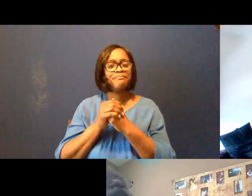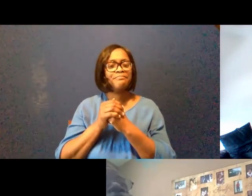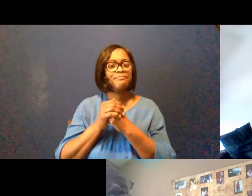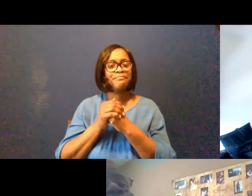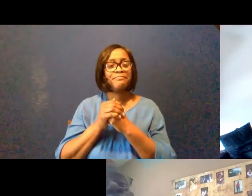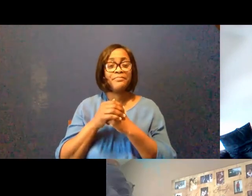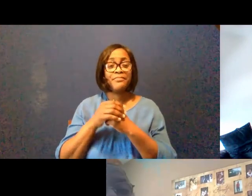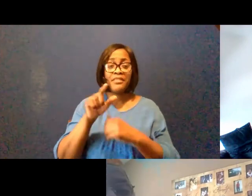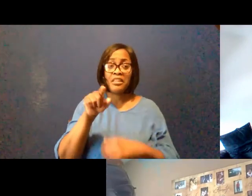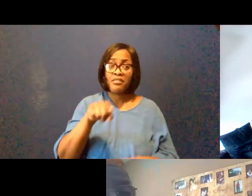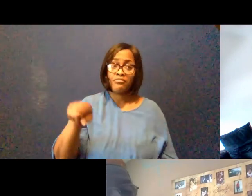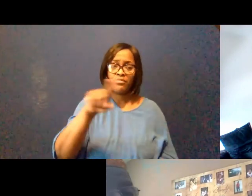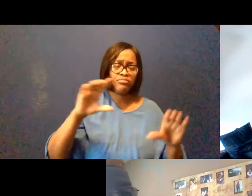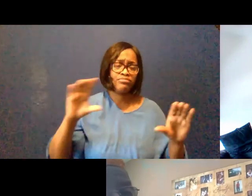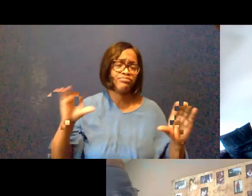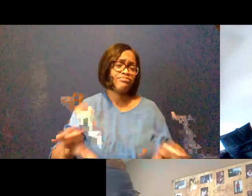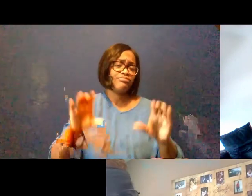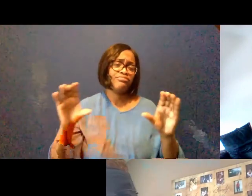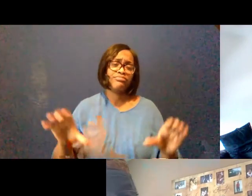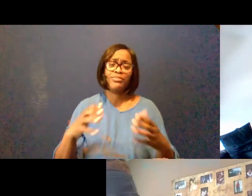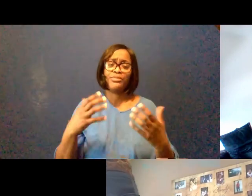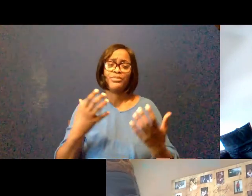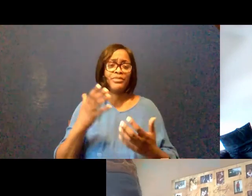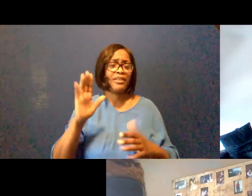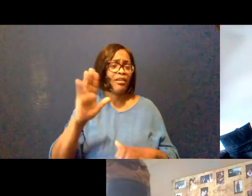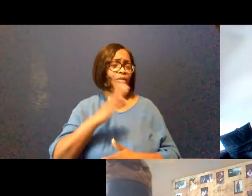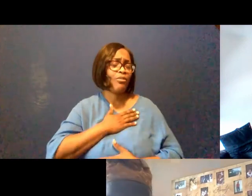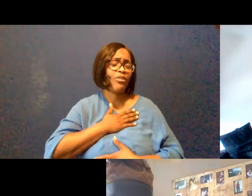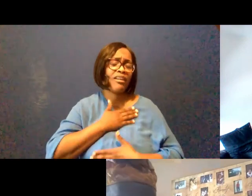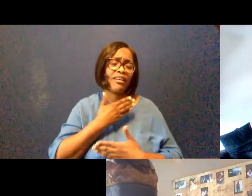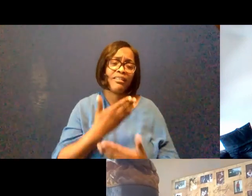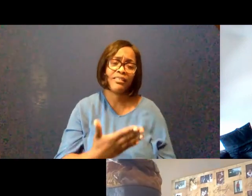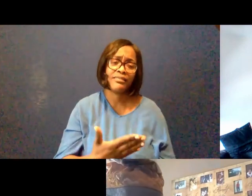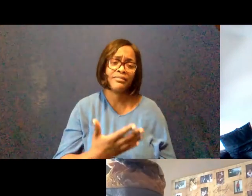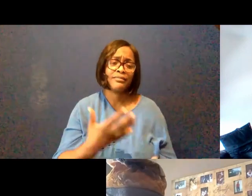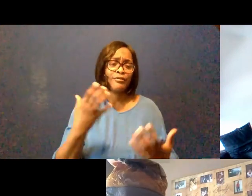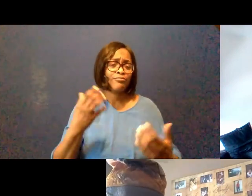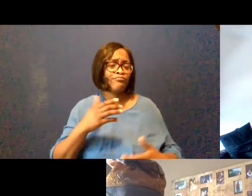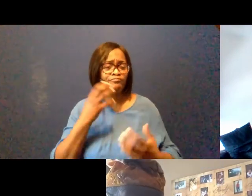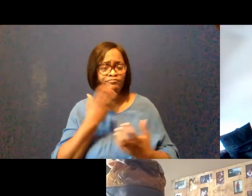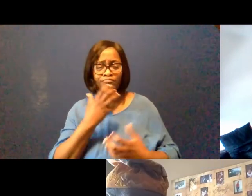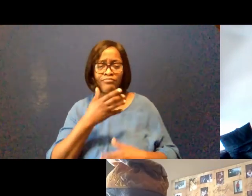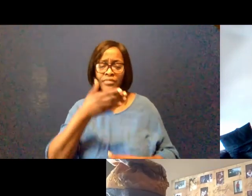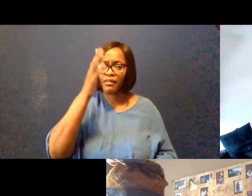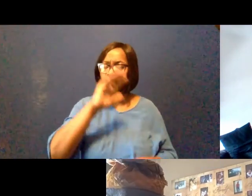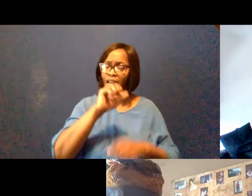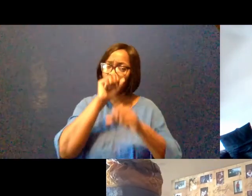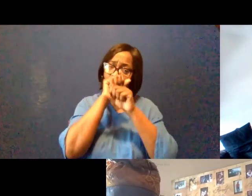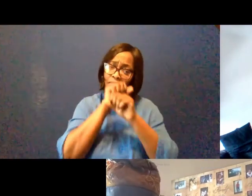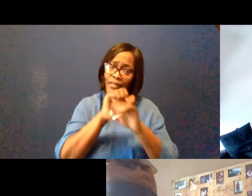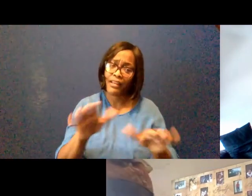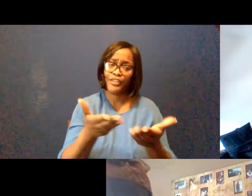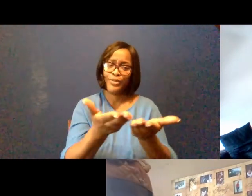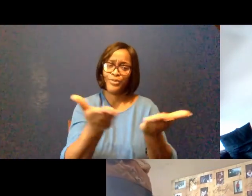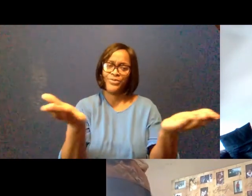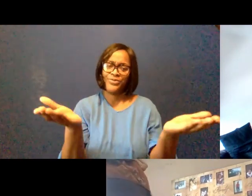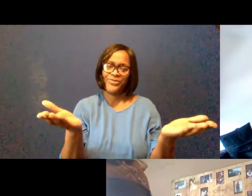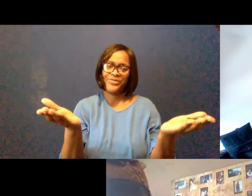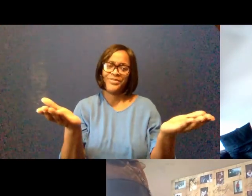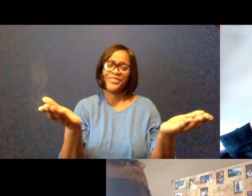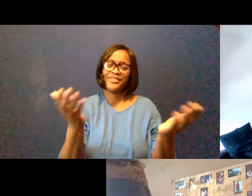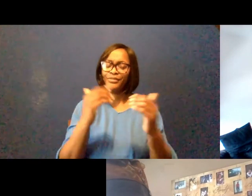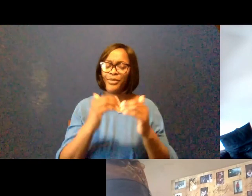us today for this event. And also tomorrow at 9 a.m. Central Standard Time, there is a Monday Ability X